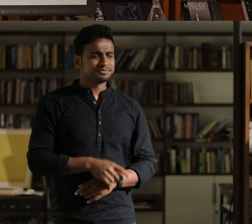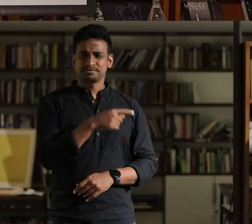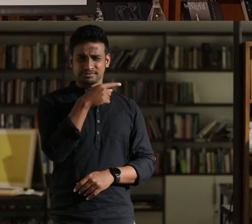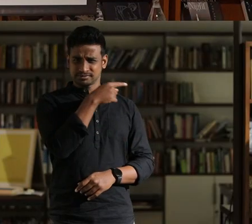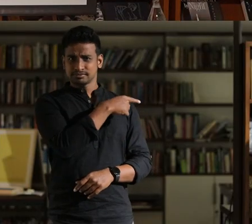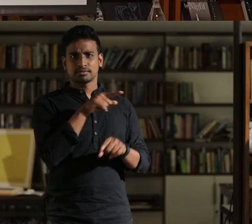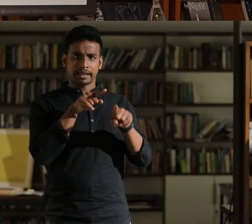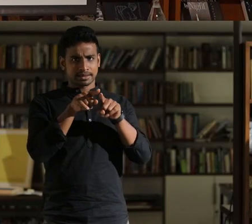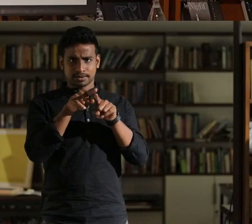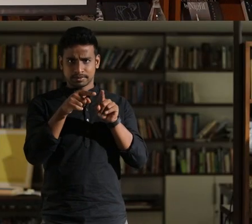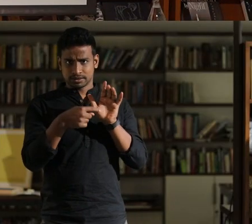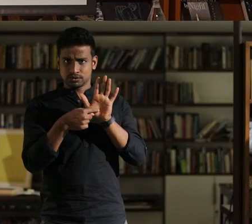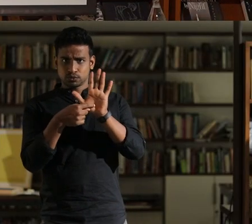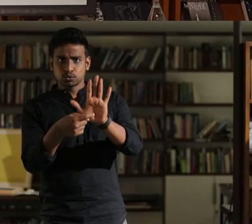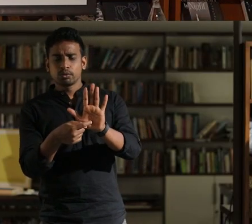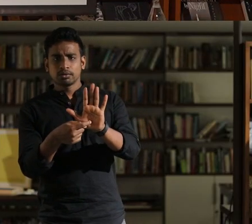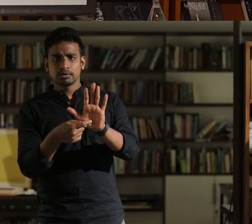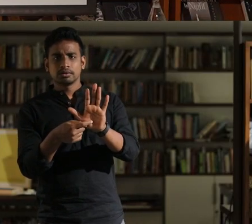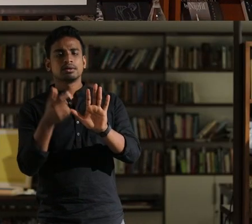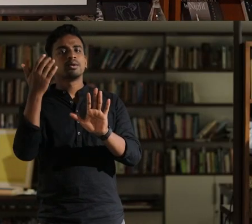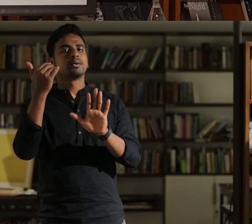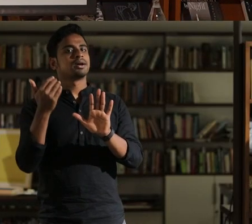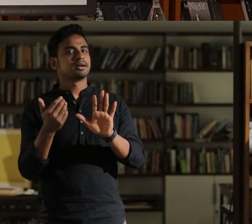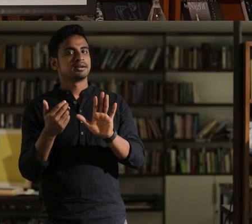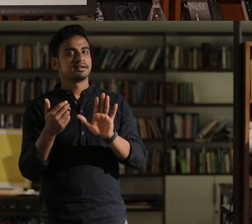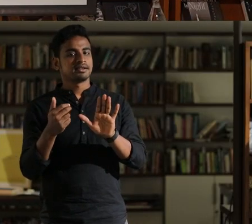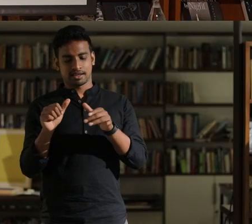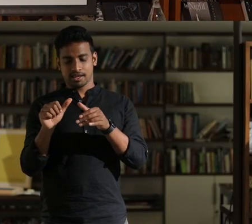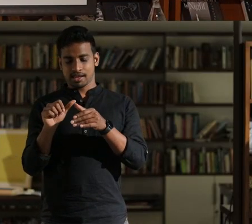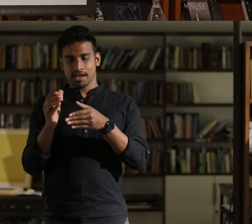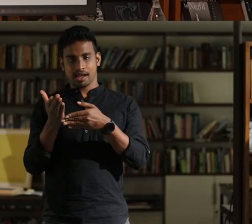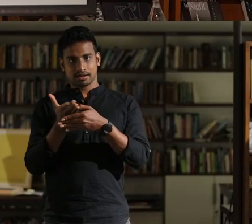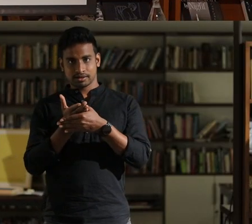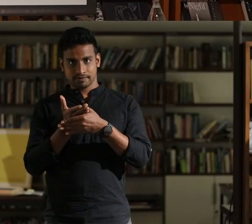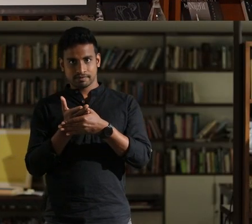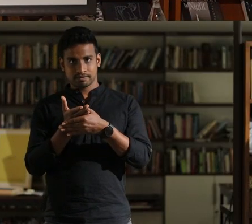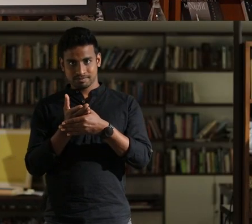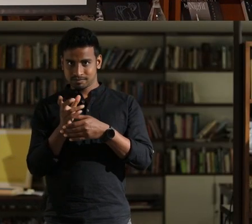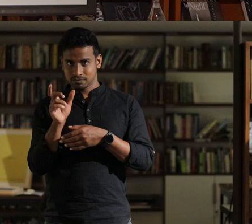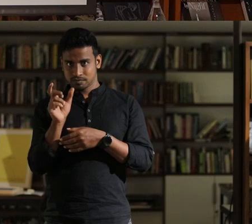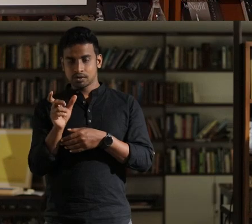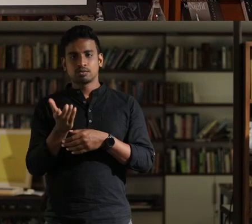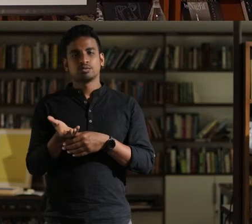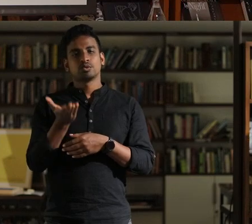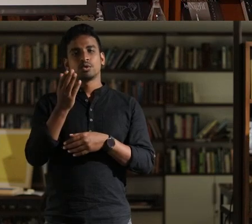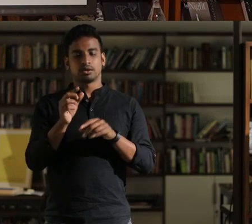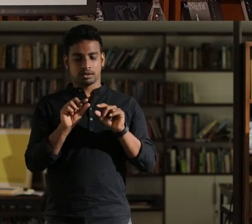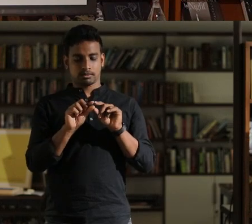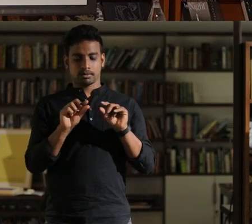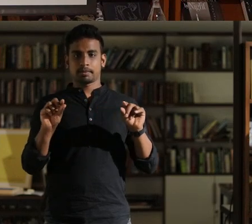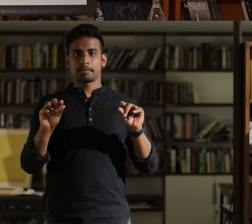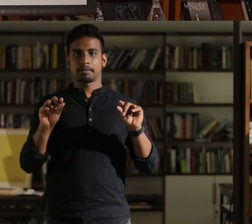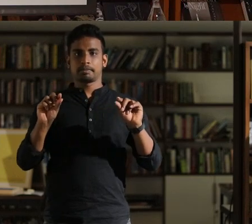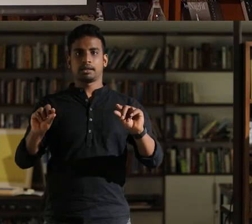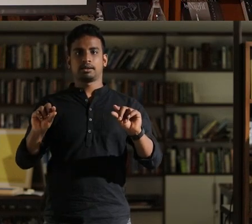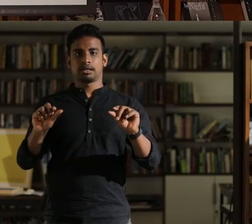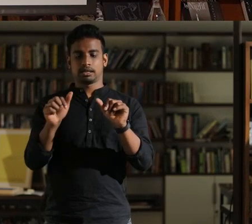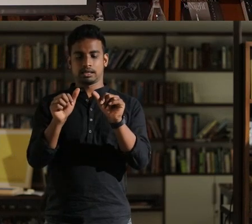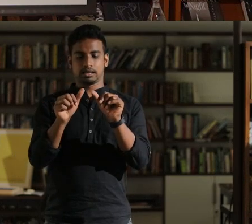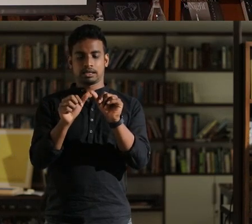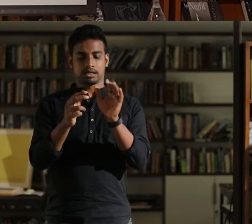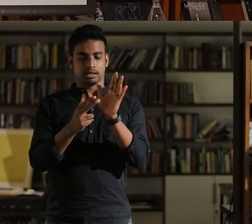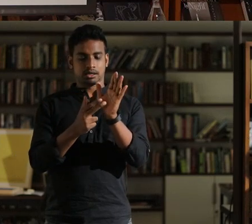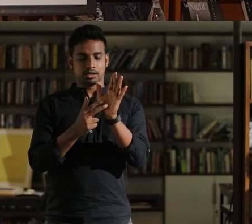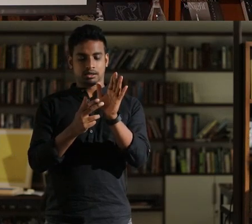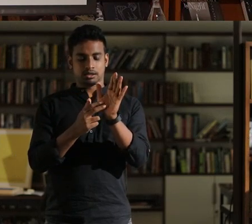The reason I brought this up is very often when we are talking about archives, we talk about annotating information, and